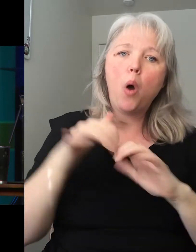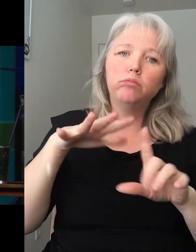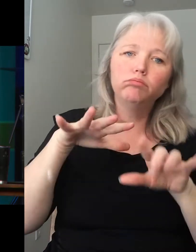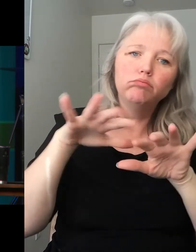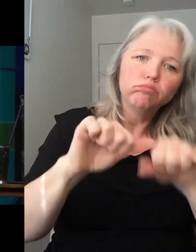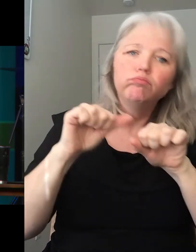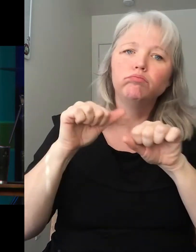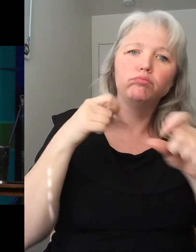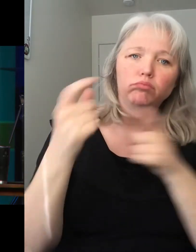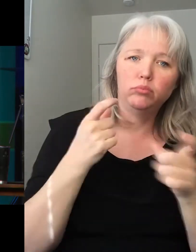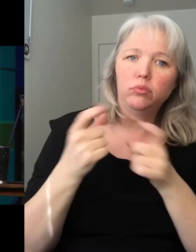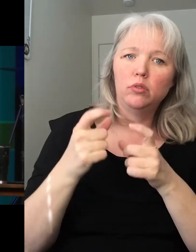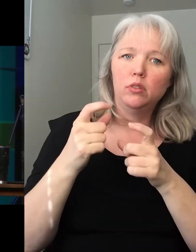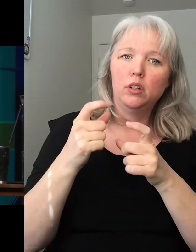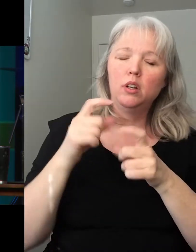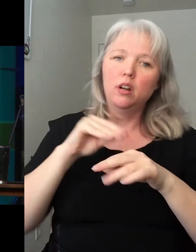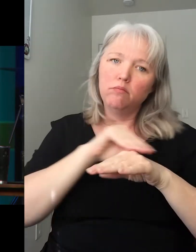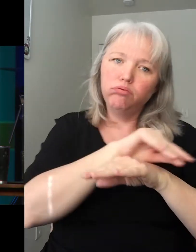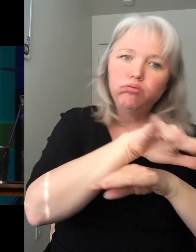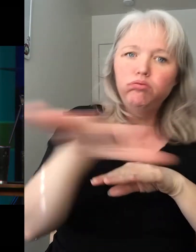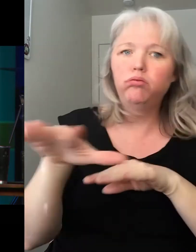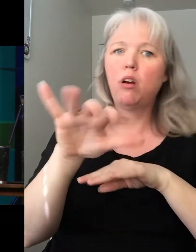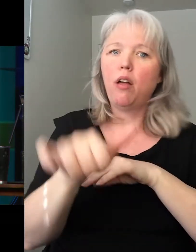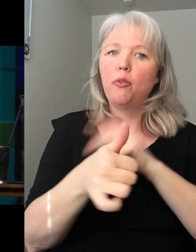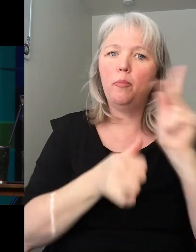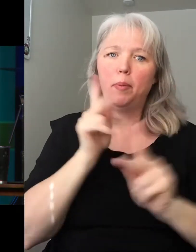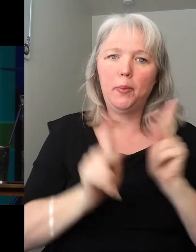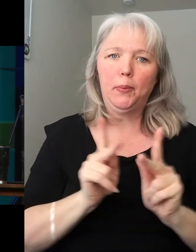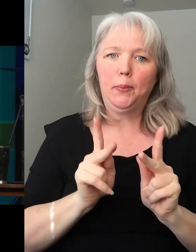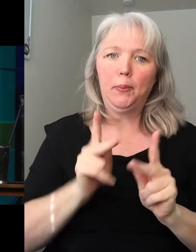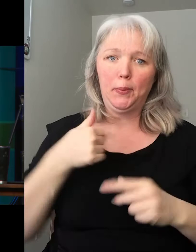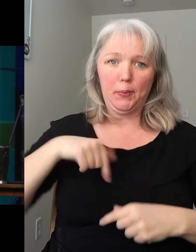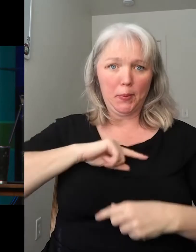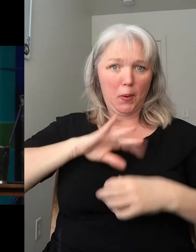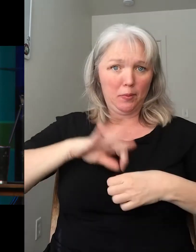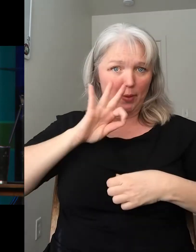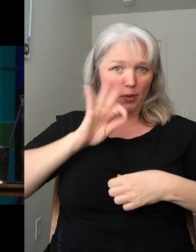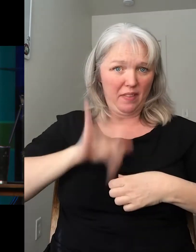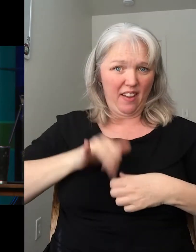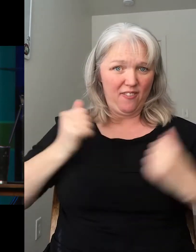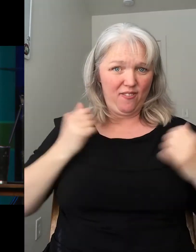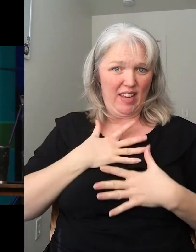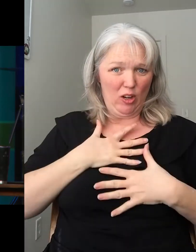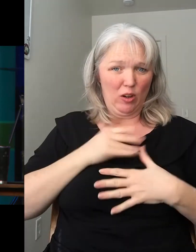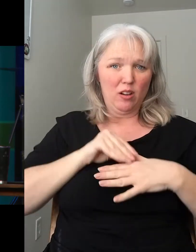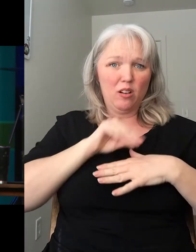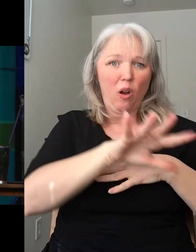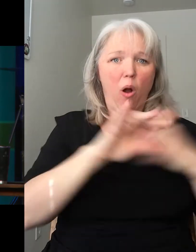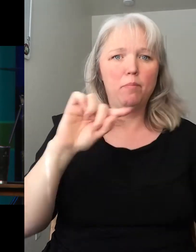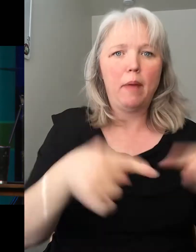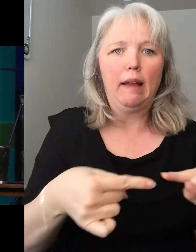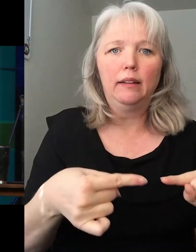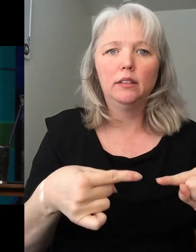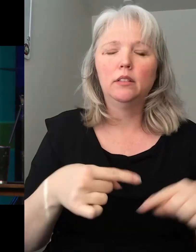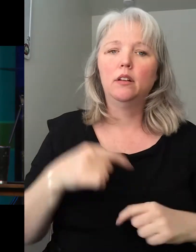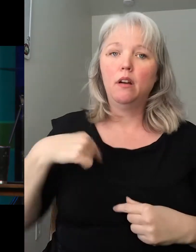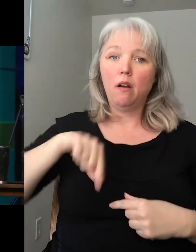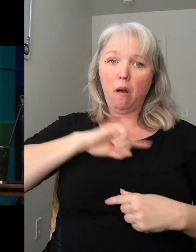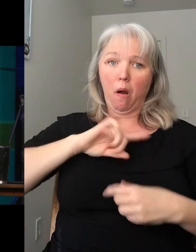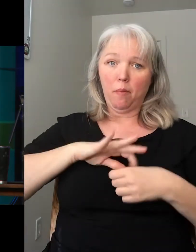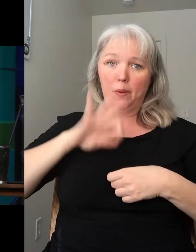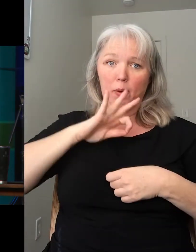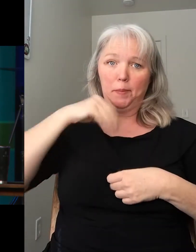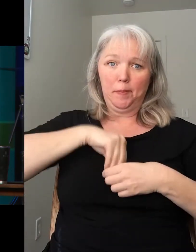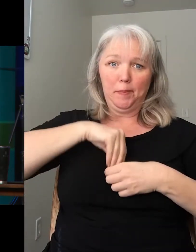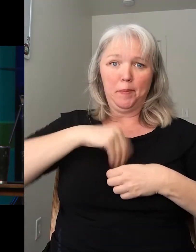his control and causing us to affect the lives of others, that our spirit of fear would cause others pain, that our spirit